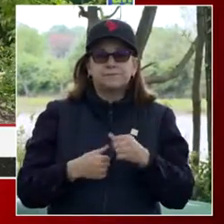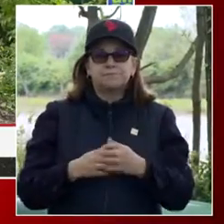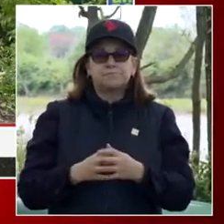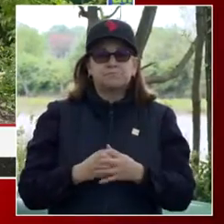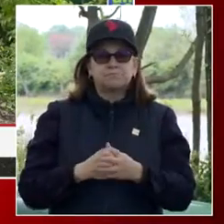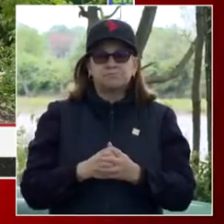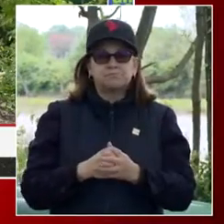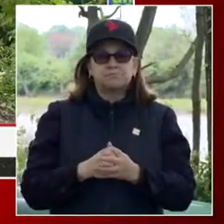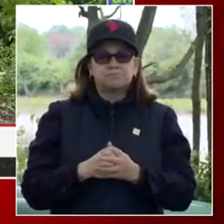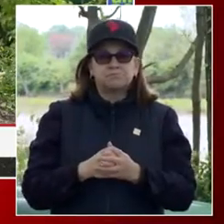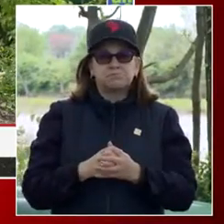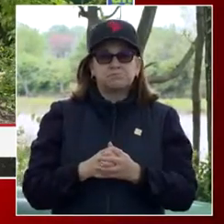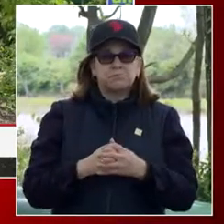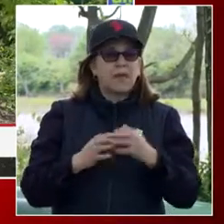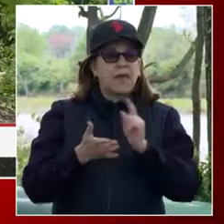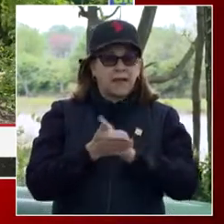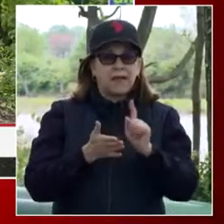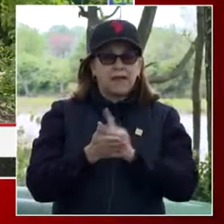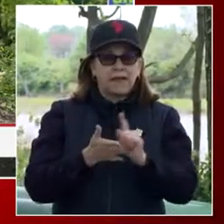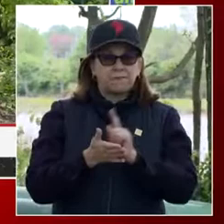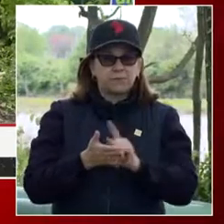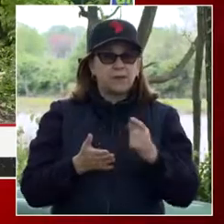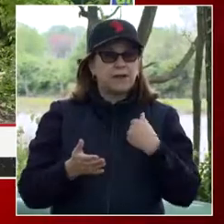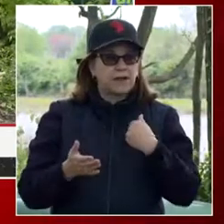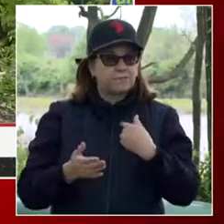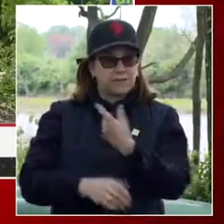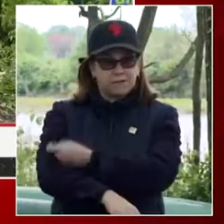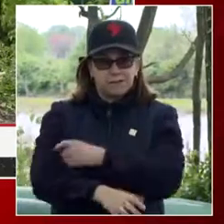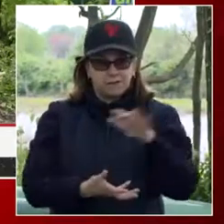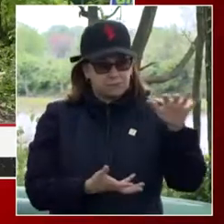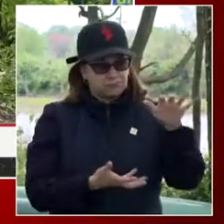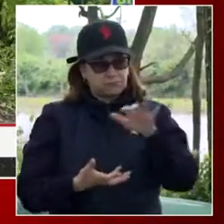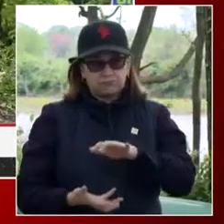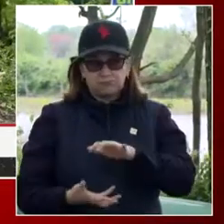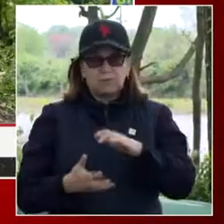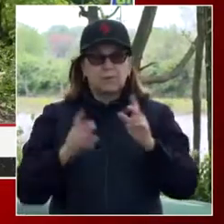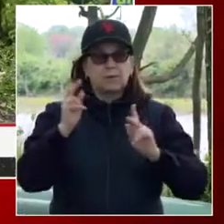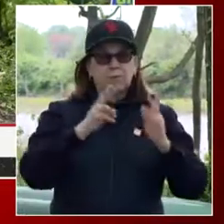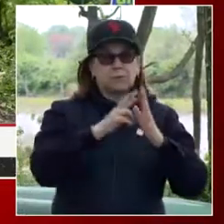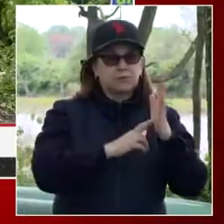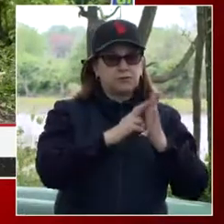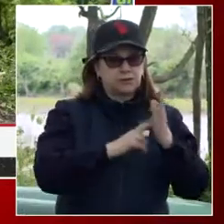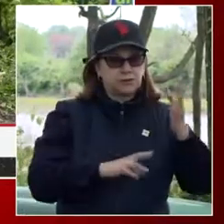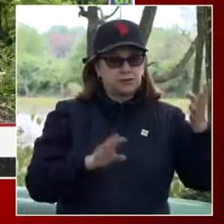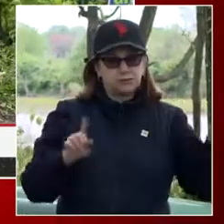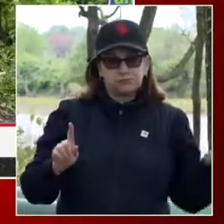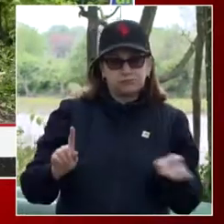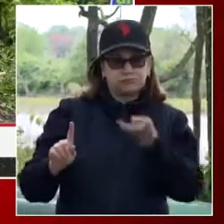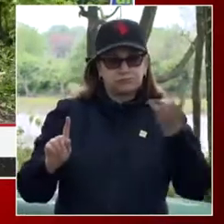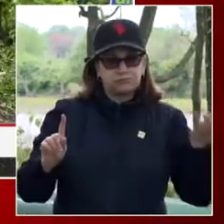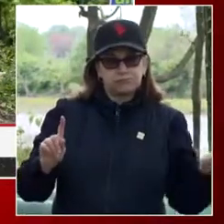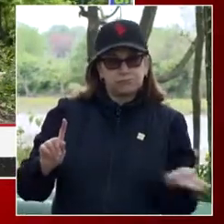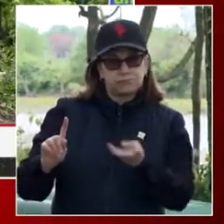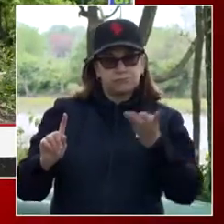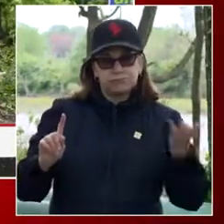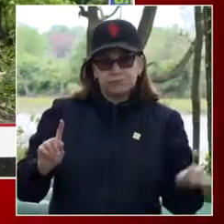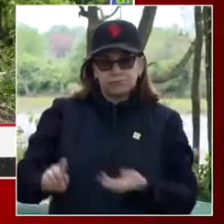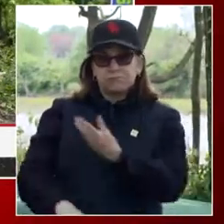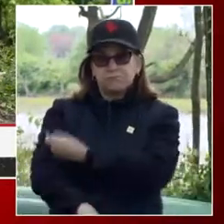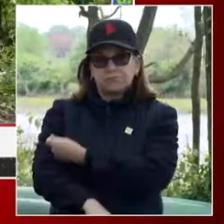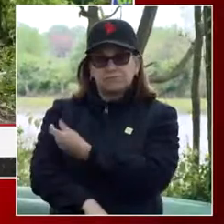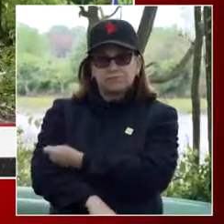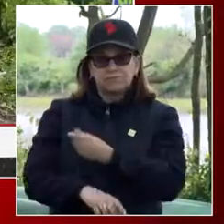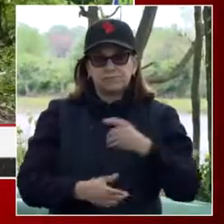to week, how our registrations have gone up. But what we know now is that our supply